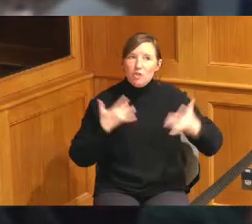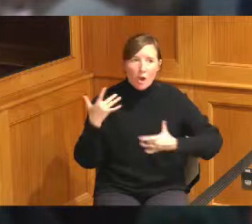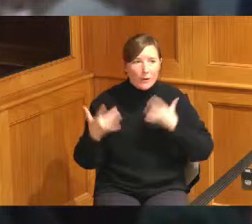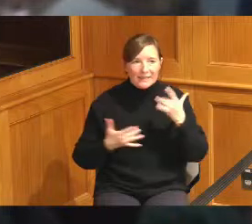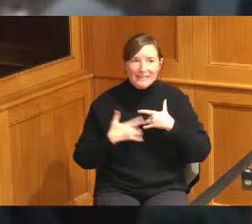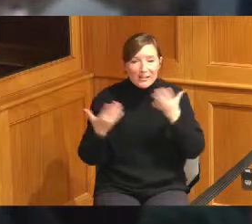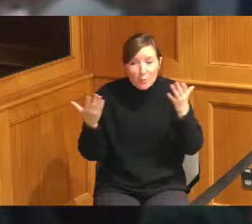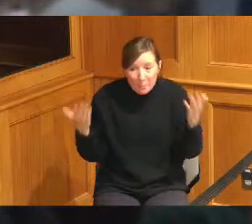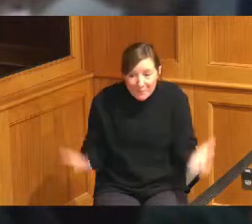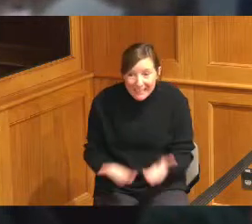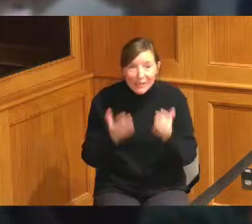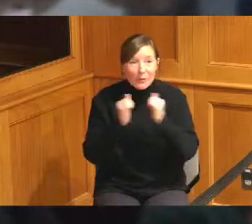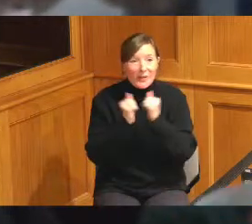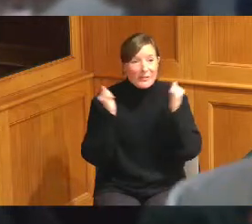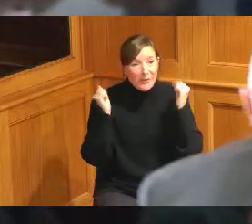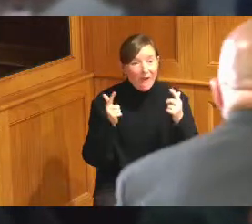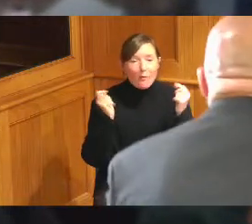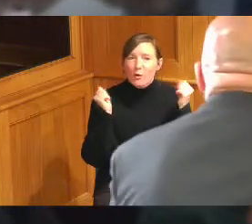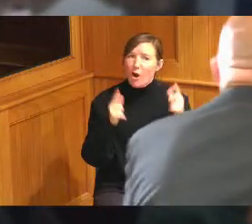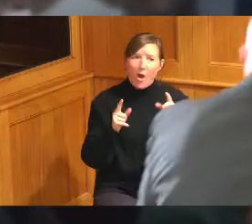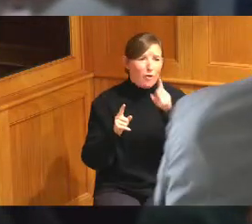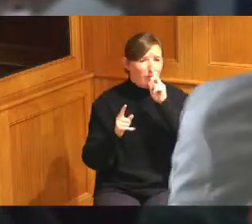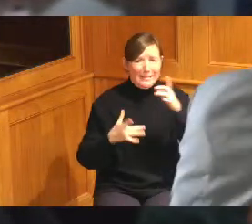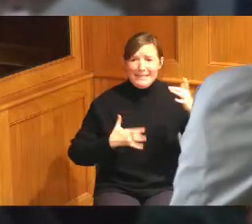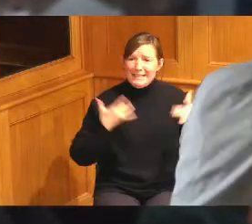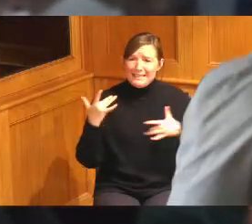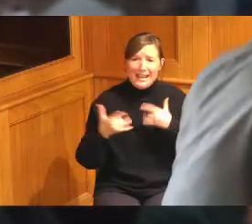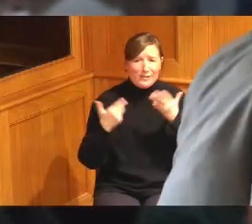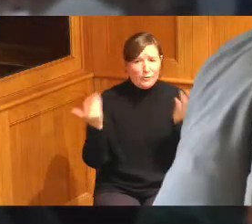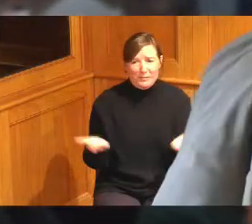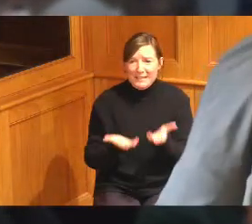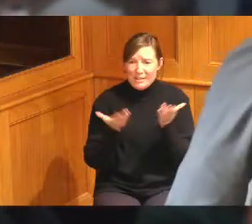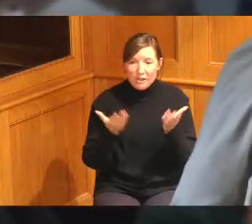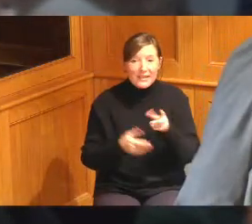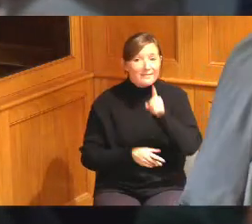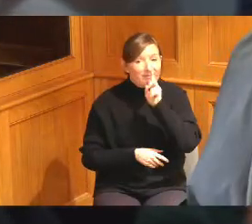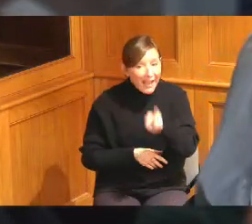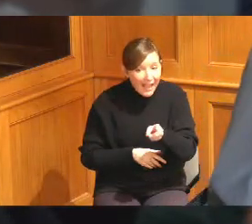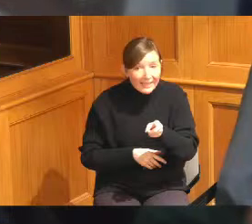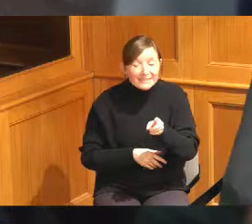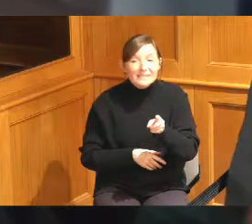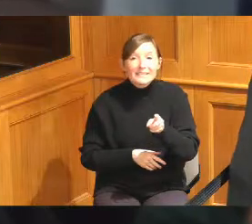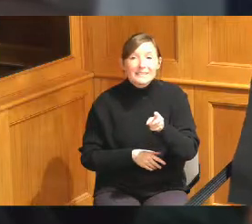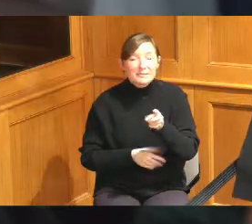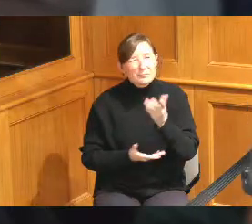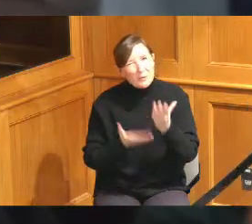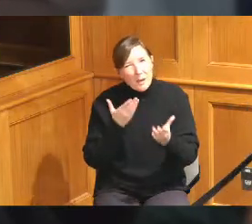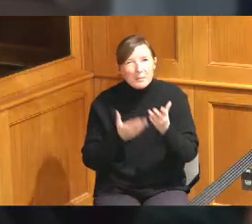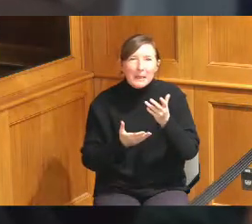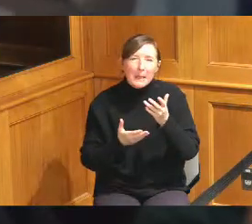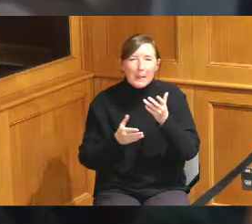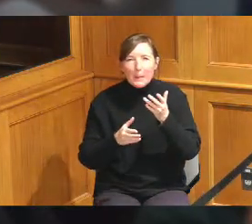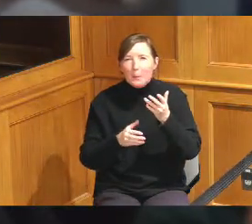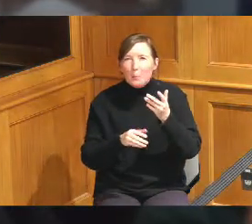to be here. We all are so excited to be here. In fact, it was probably a